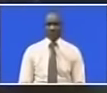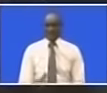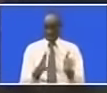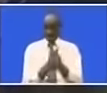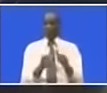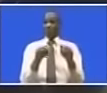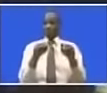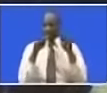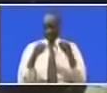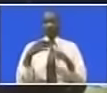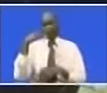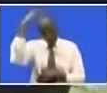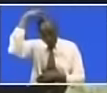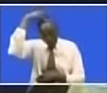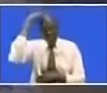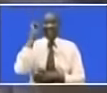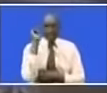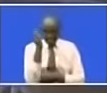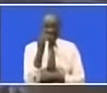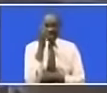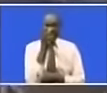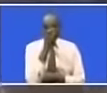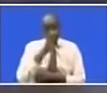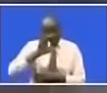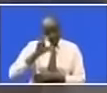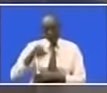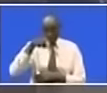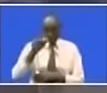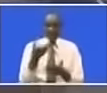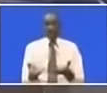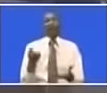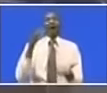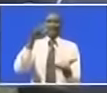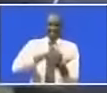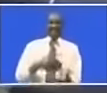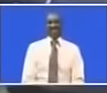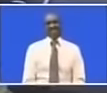And waiting for the Pope, Kenya's Nyeri County in the limelight again.